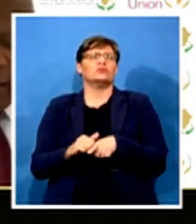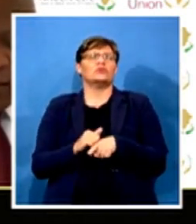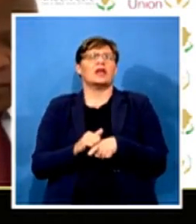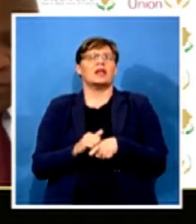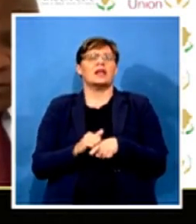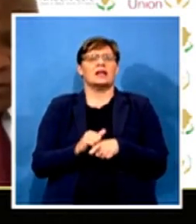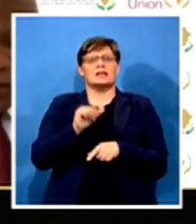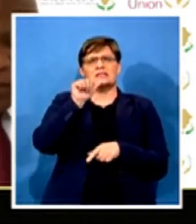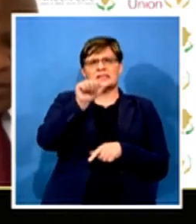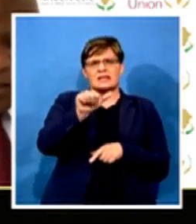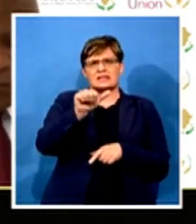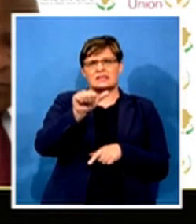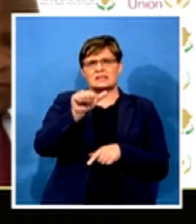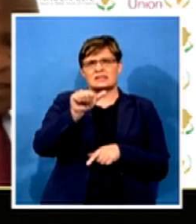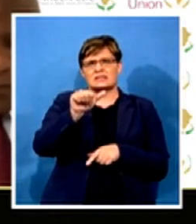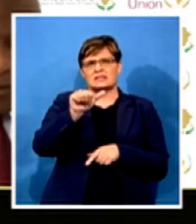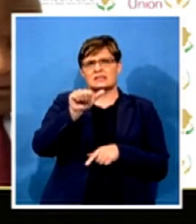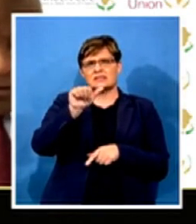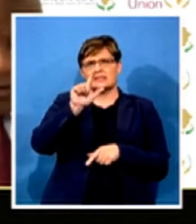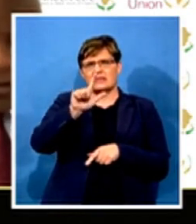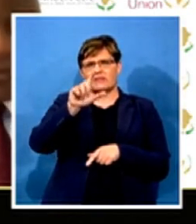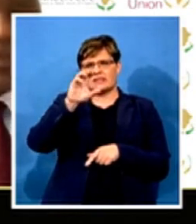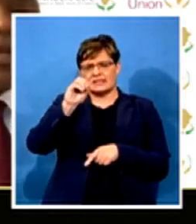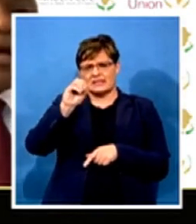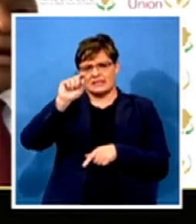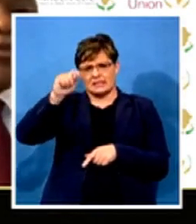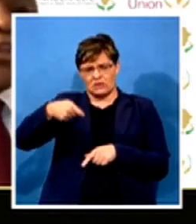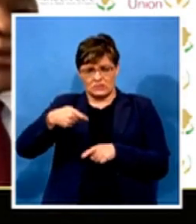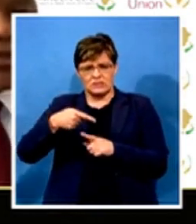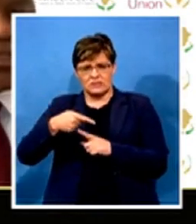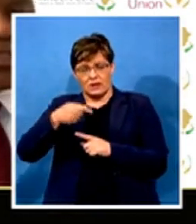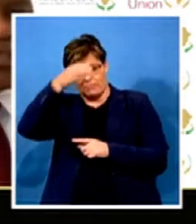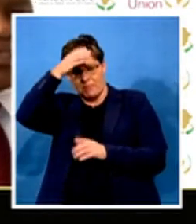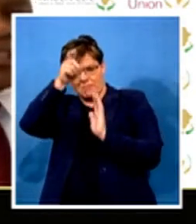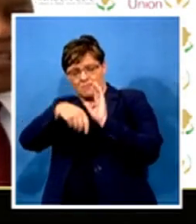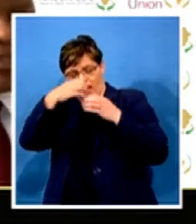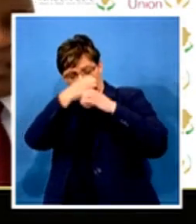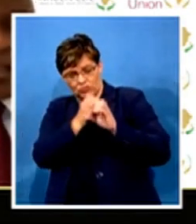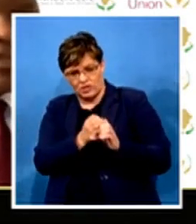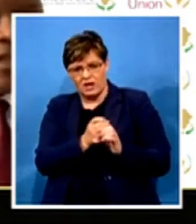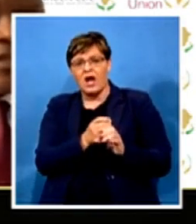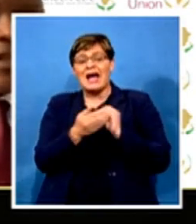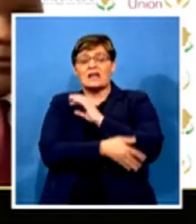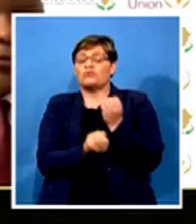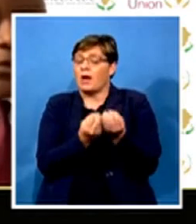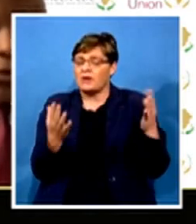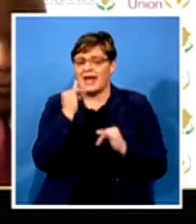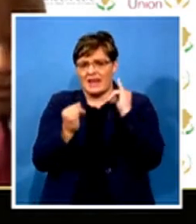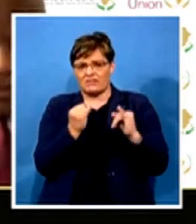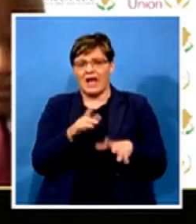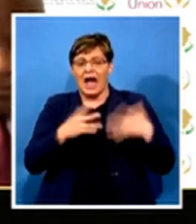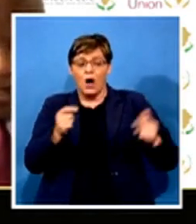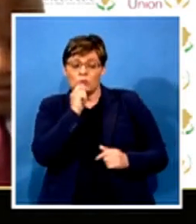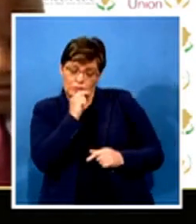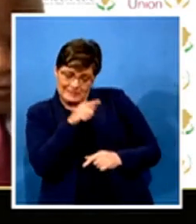676 laboratory experts from 11 countries on how to use these antigen tests. Again, if you recall, we